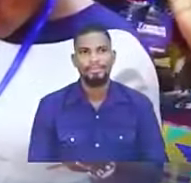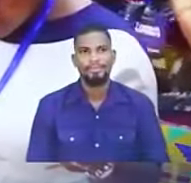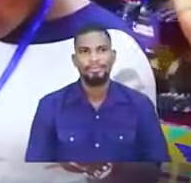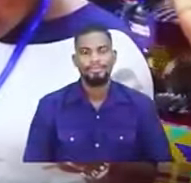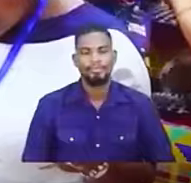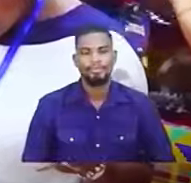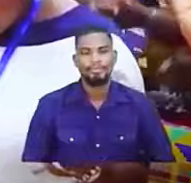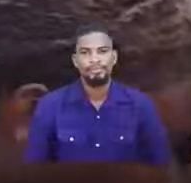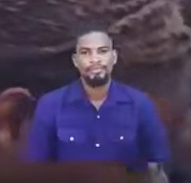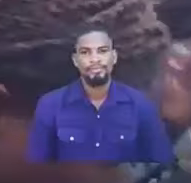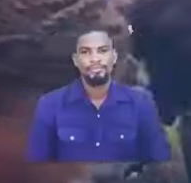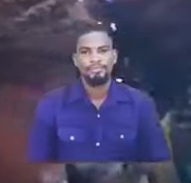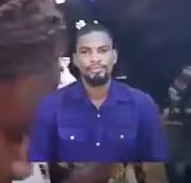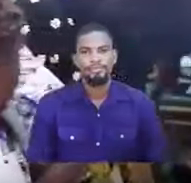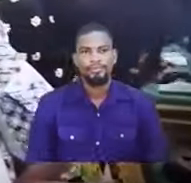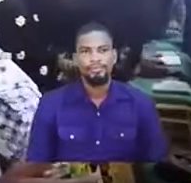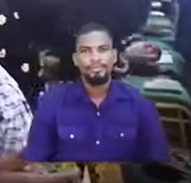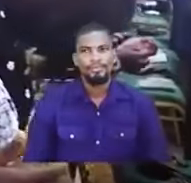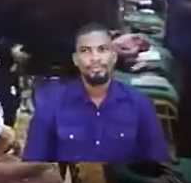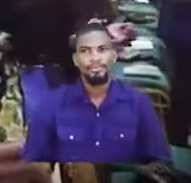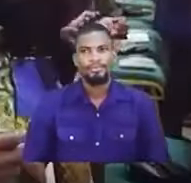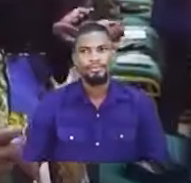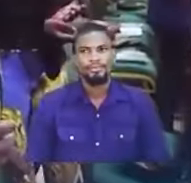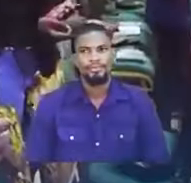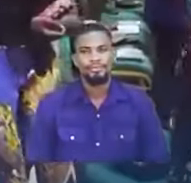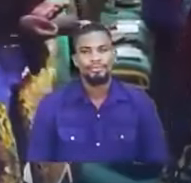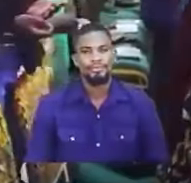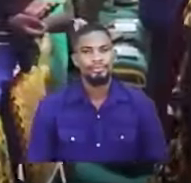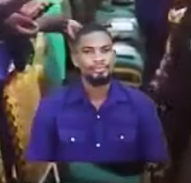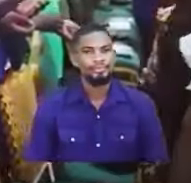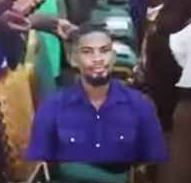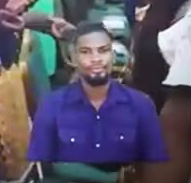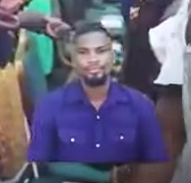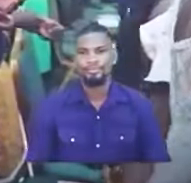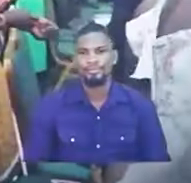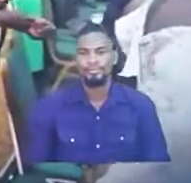Help us, Lord. In the name of Jesus.